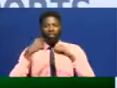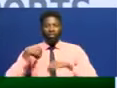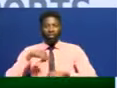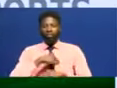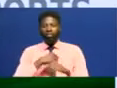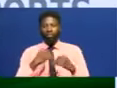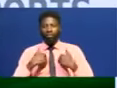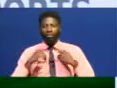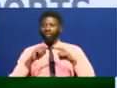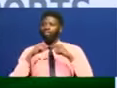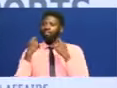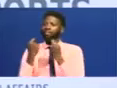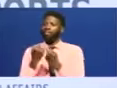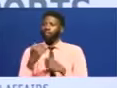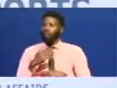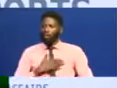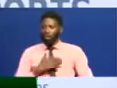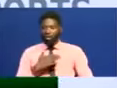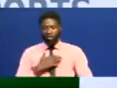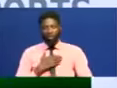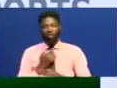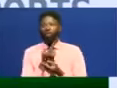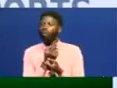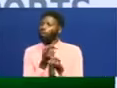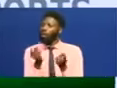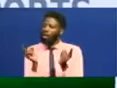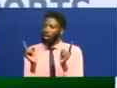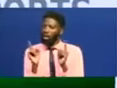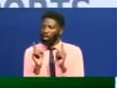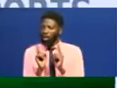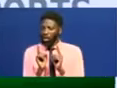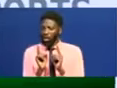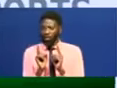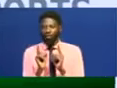our team across the board. We have brought our